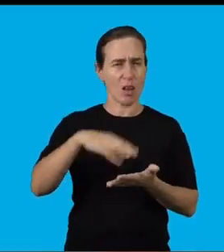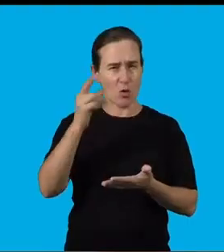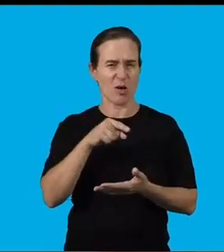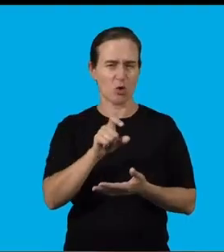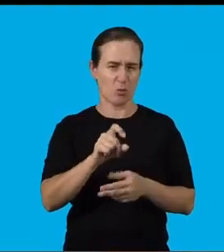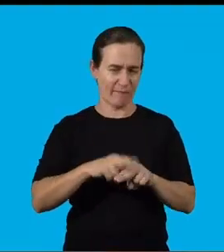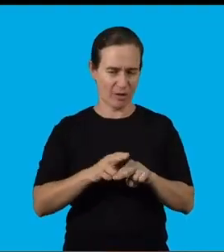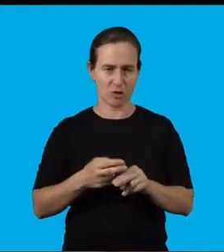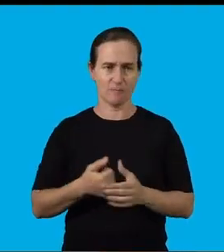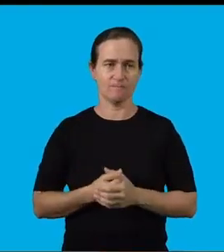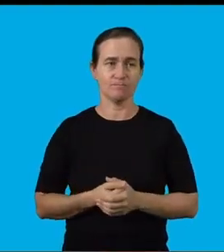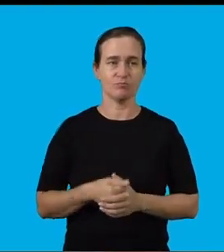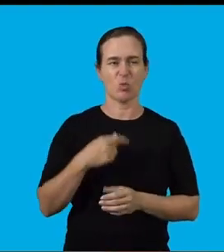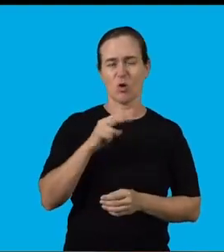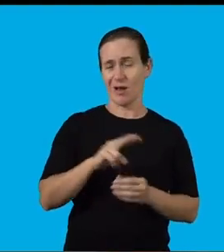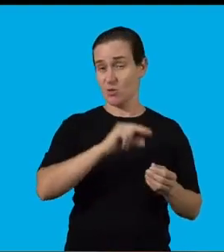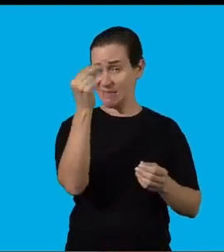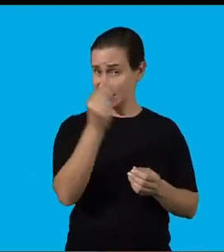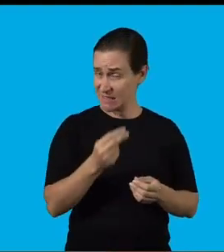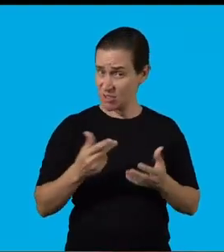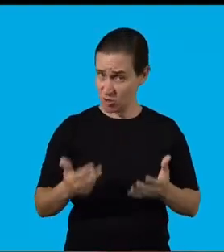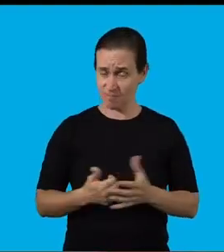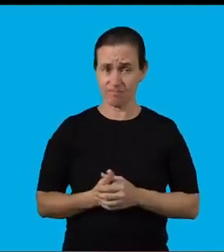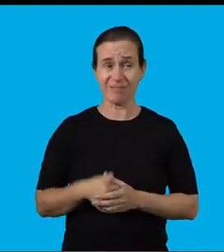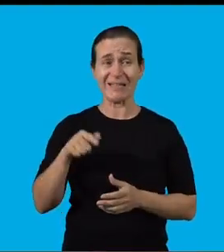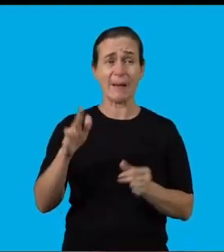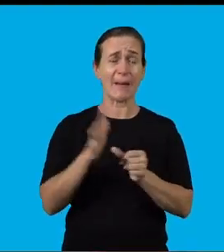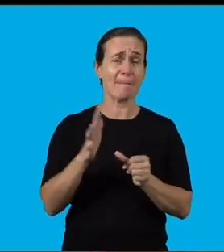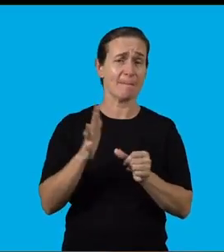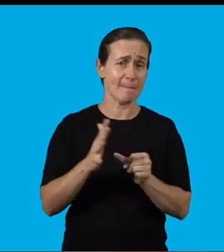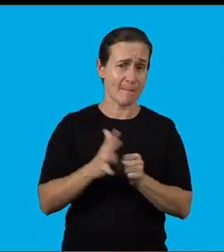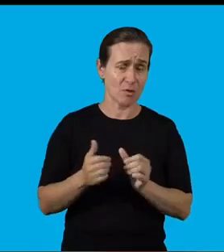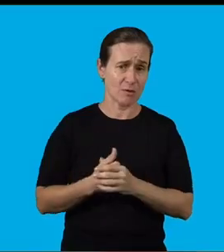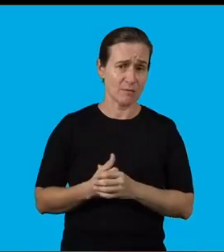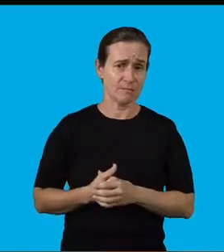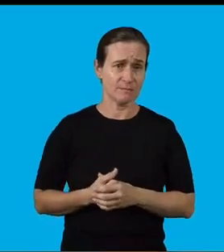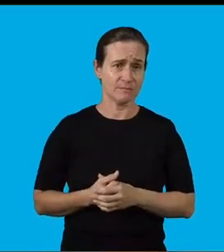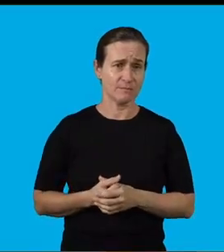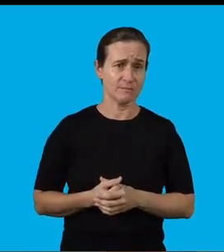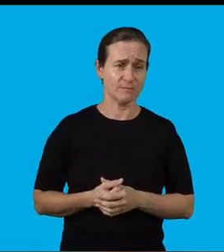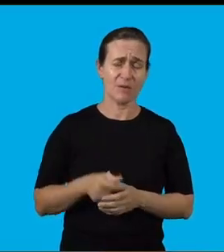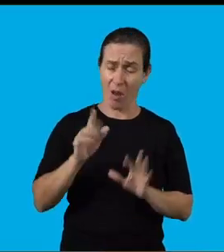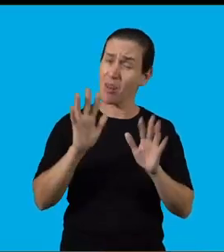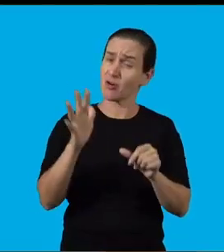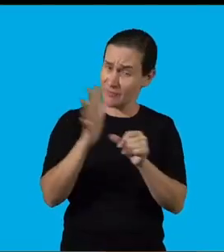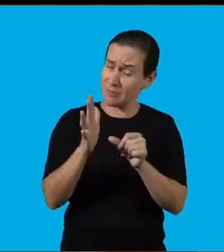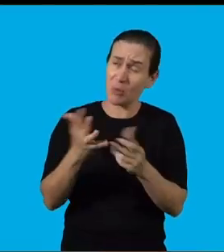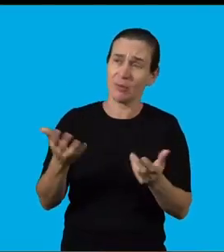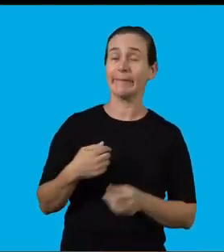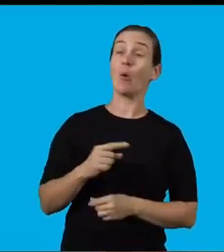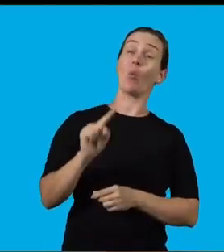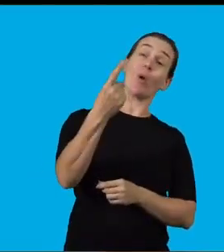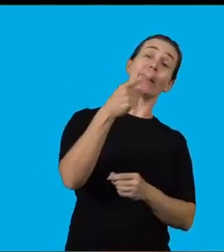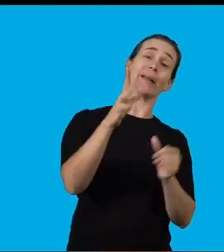functions. We looked at sketching a cubic function, and remember the important thing that we learned about sketching, there's many important things. Let me not say